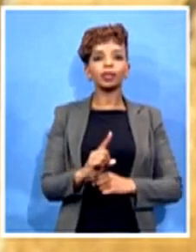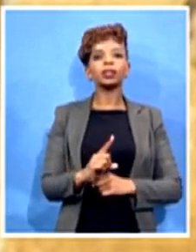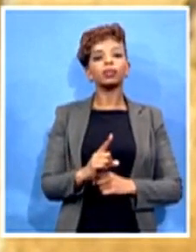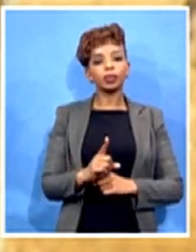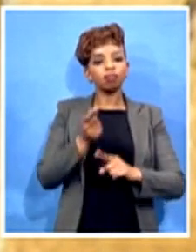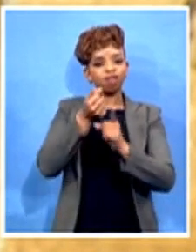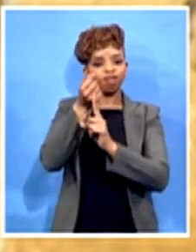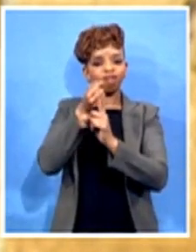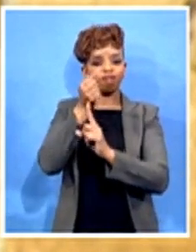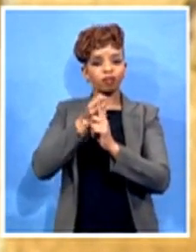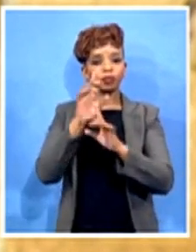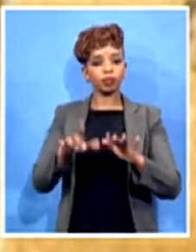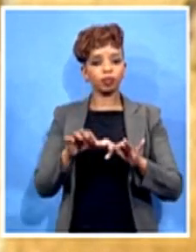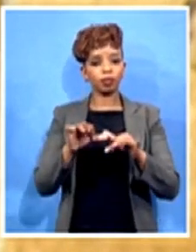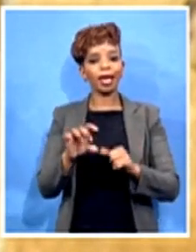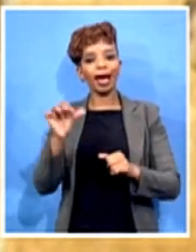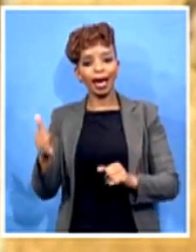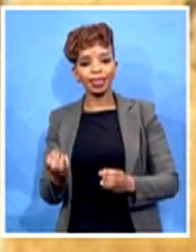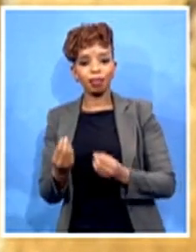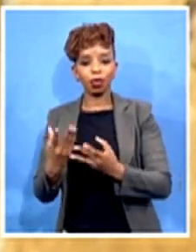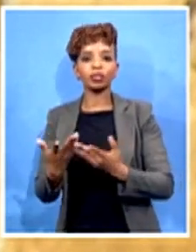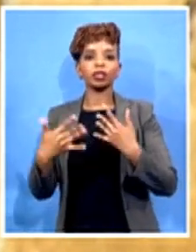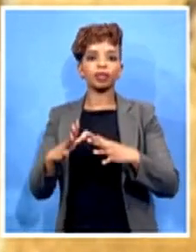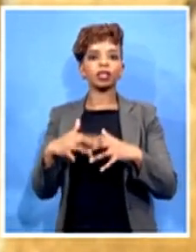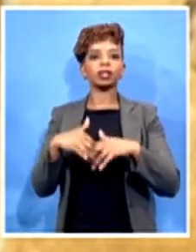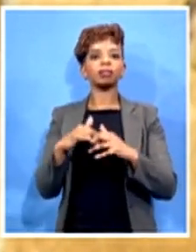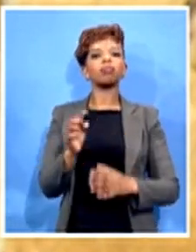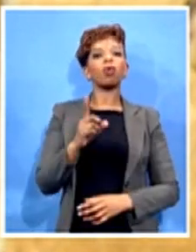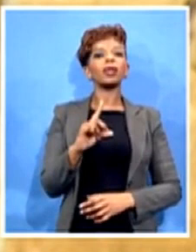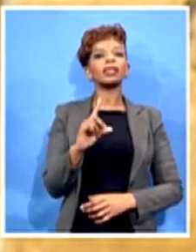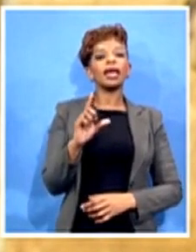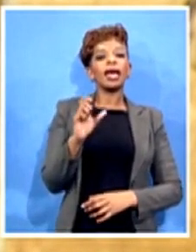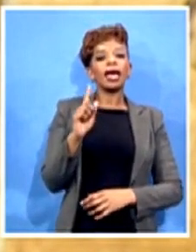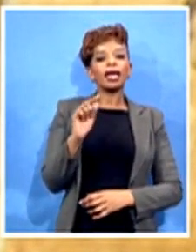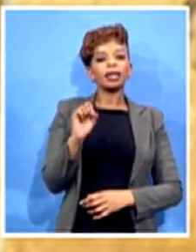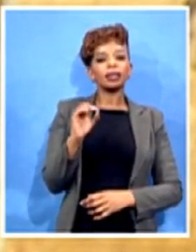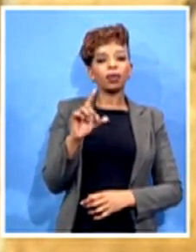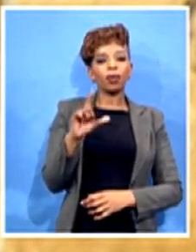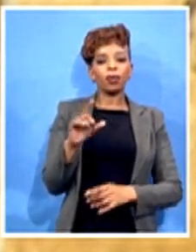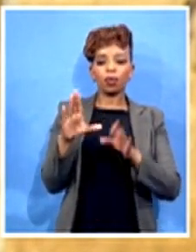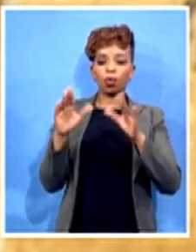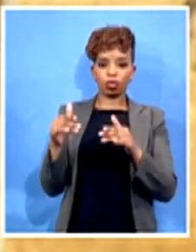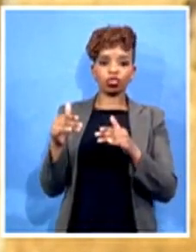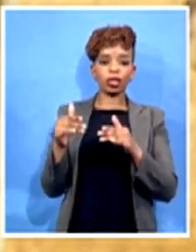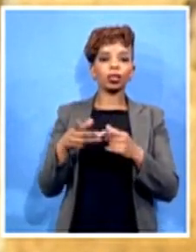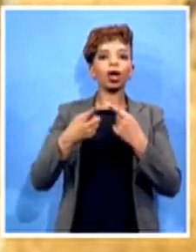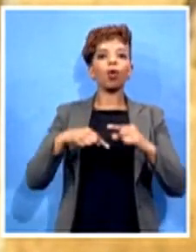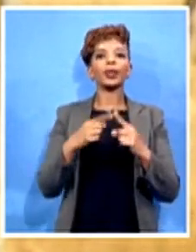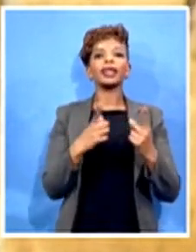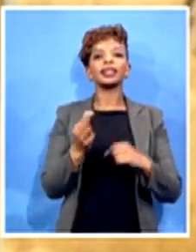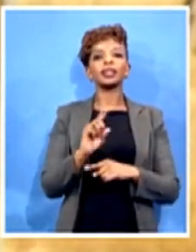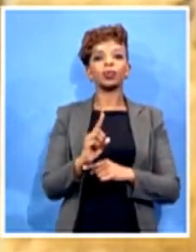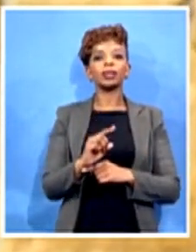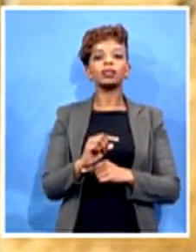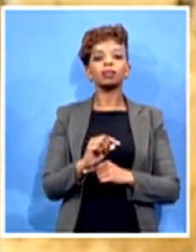which was the Tolo Commission, which also came to a decision that we also challenged, and that led